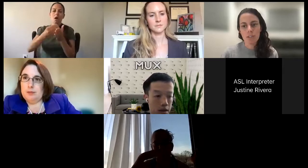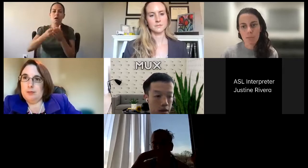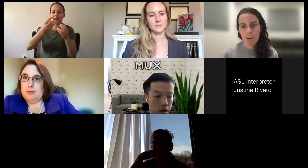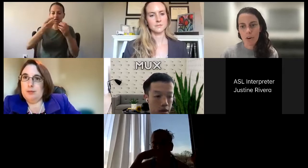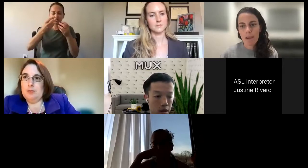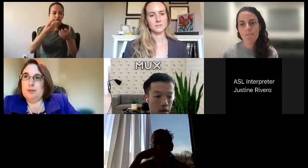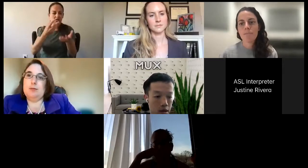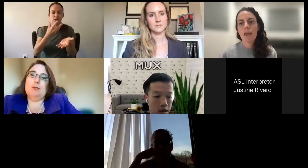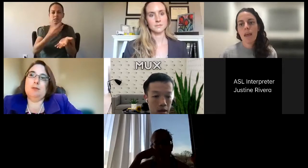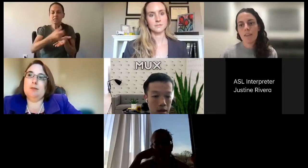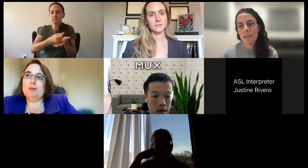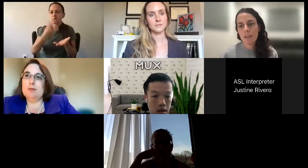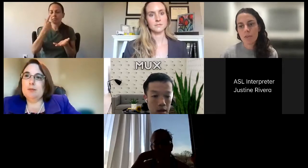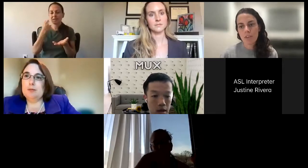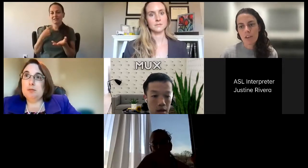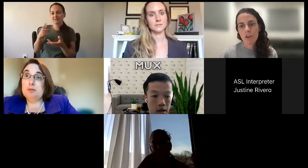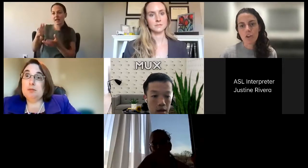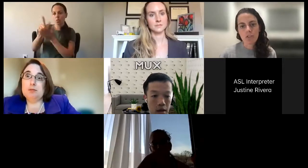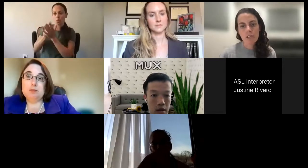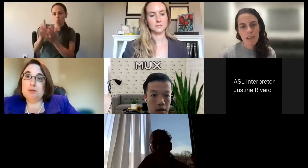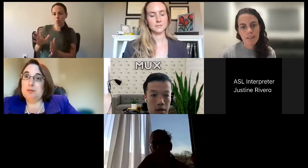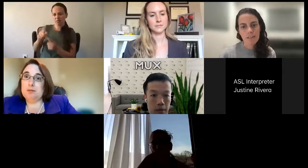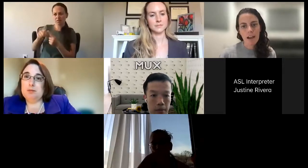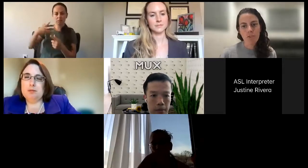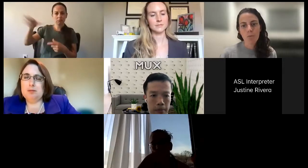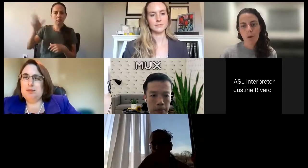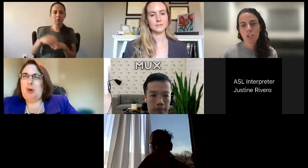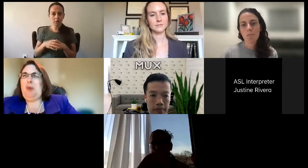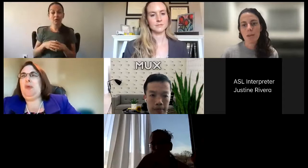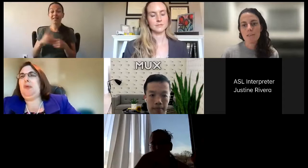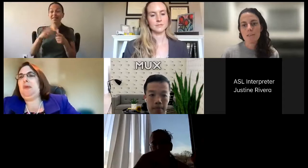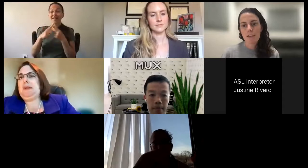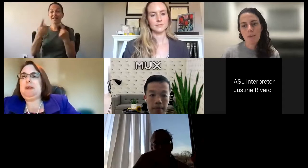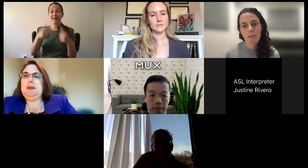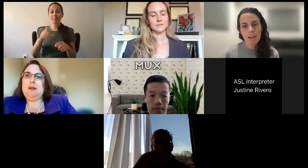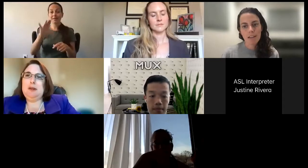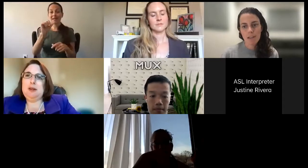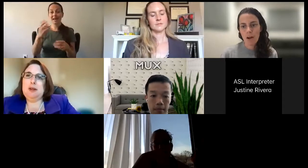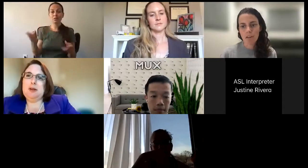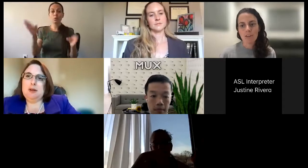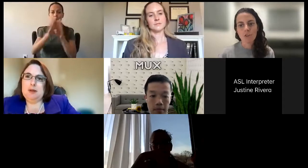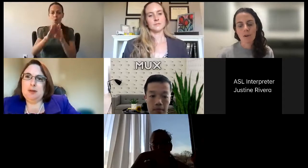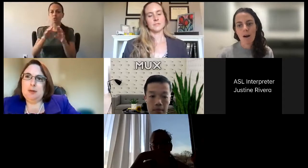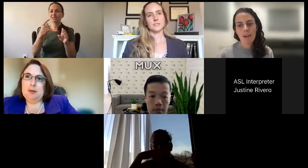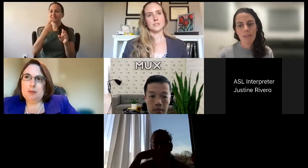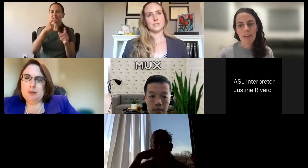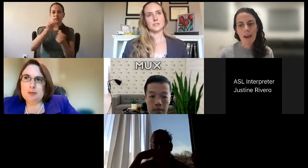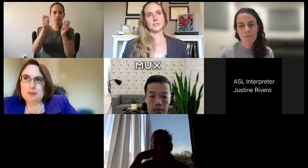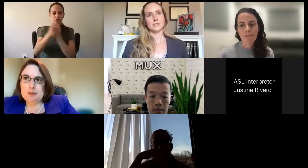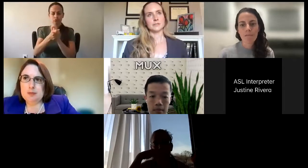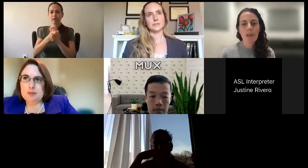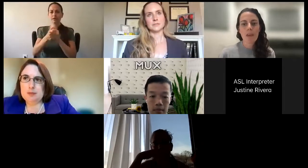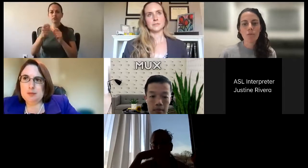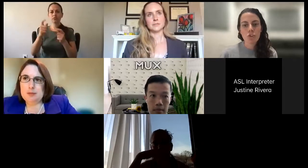who disappeared on me, and the EEOC closed the case after the mortgage company said they revised their policy to accommodate the